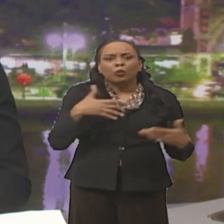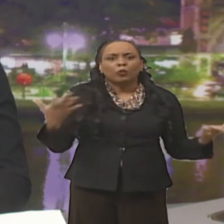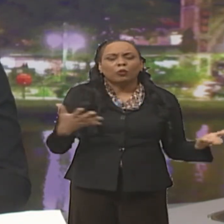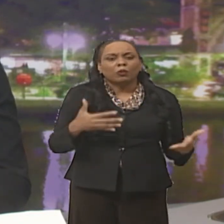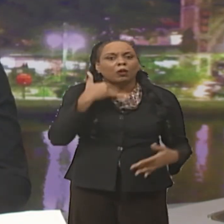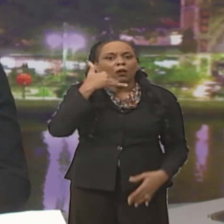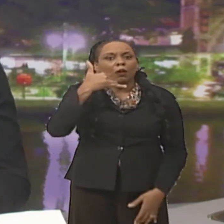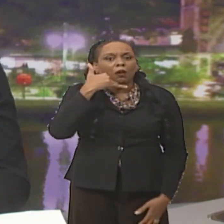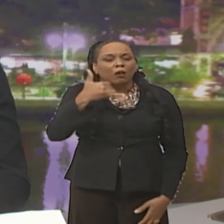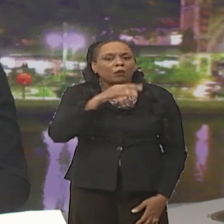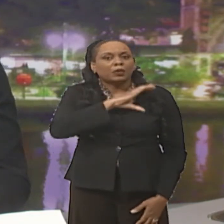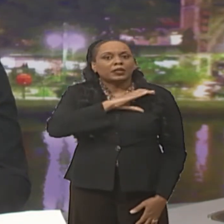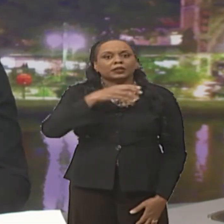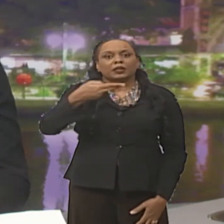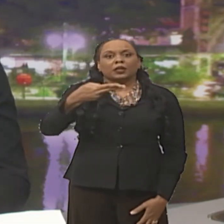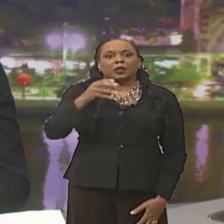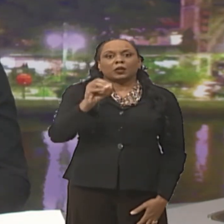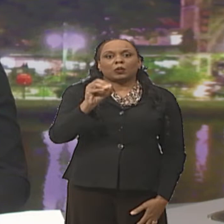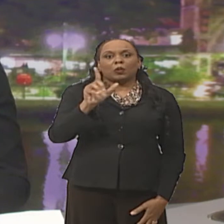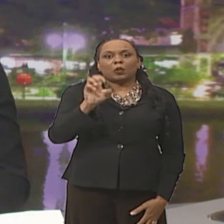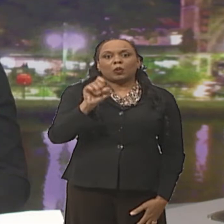Police Station at telephone number